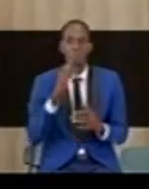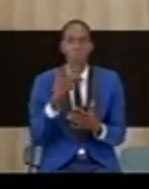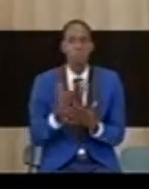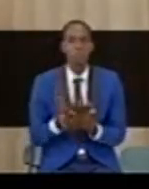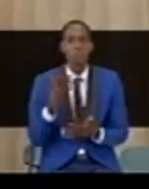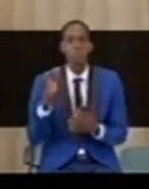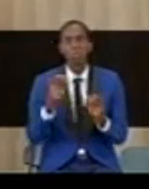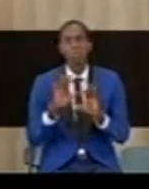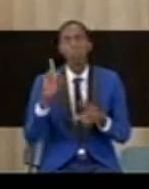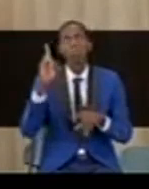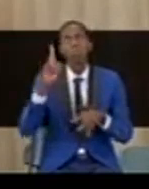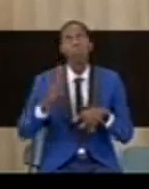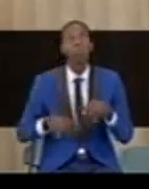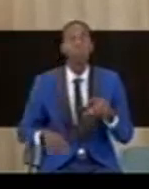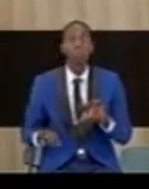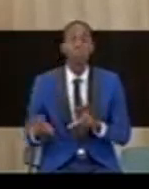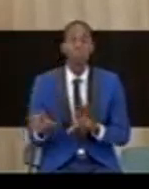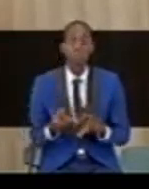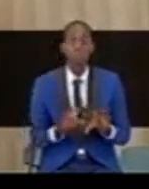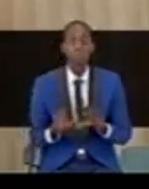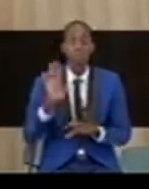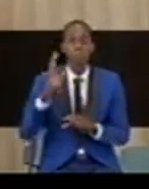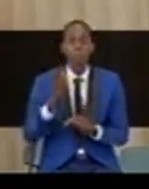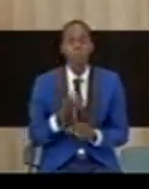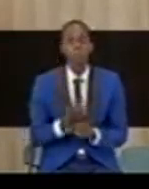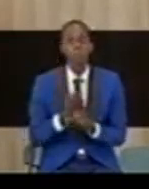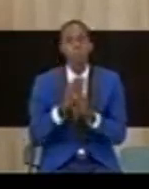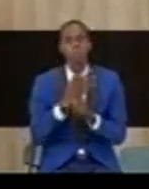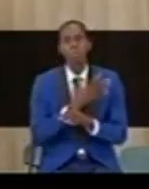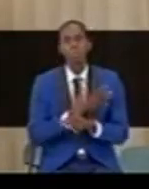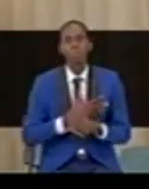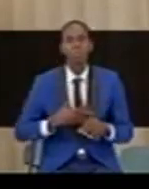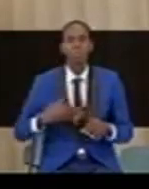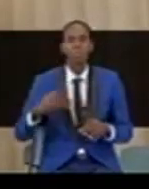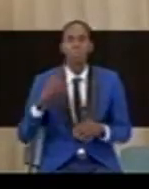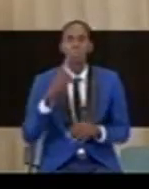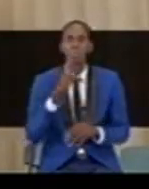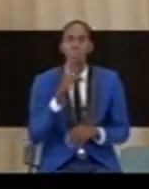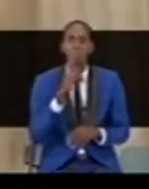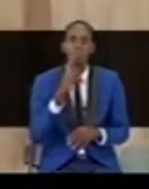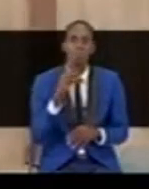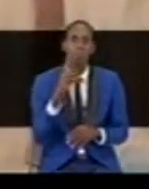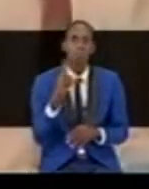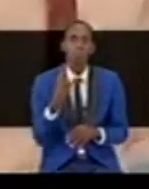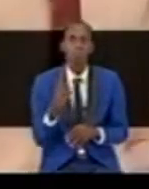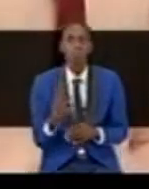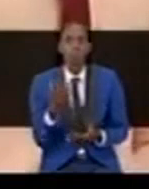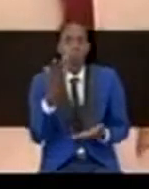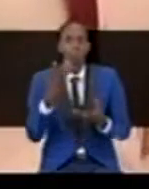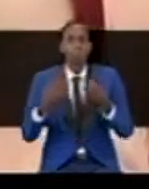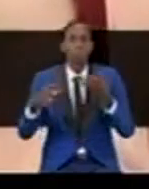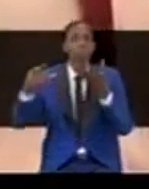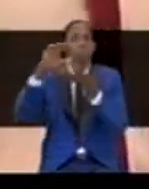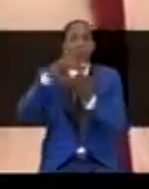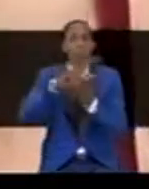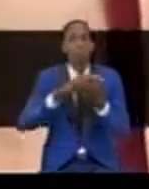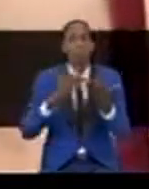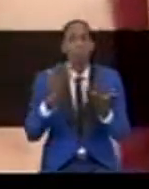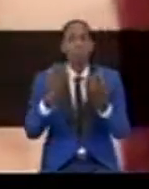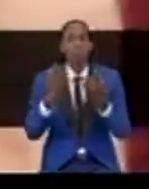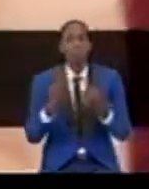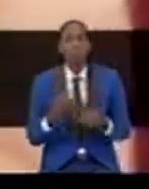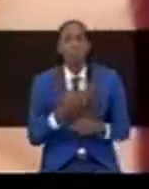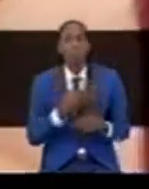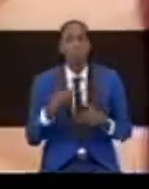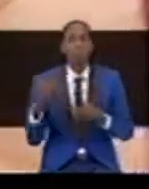there's nothing you can do. You're faithful and true. Though the storms may come and the winds